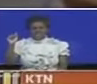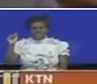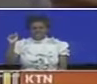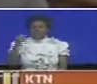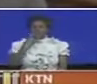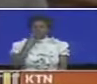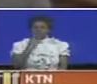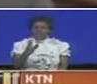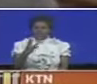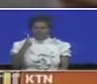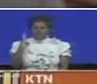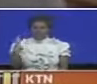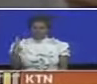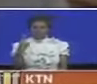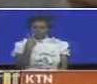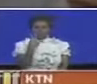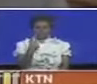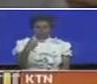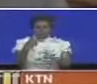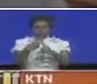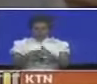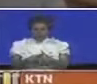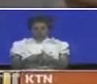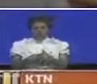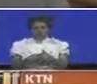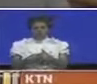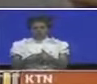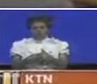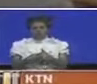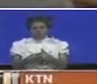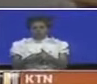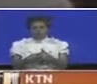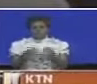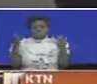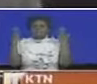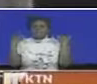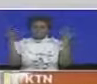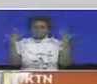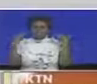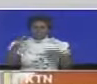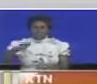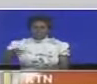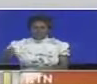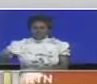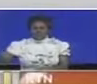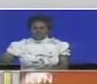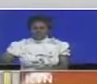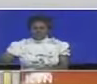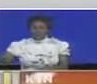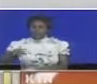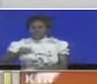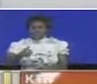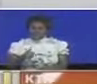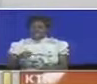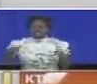442 points from Kadhigiri B in Meru County. La ziada ni kwamba idadi